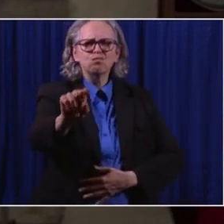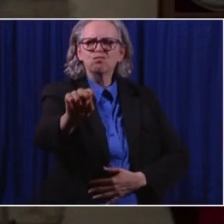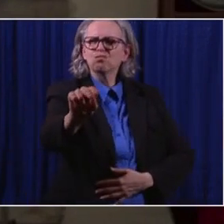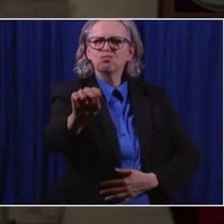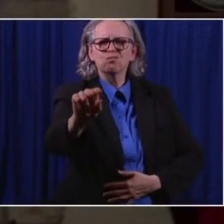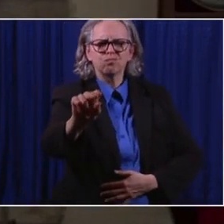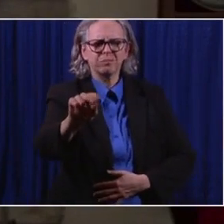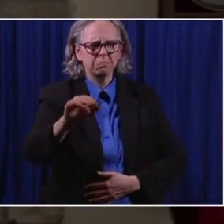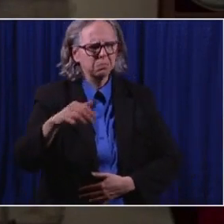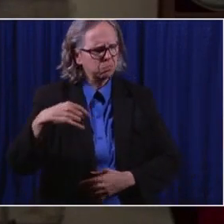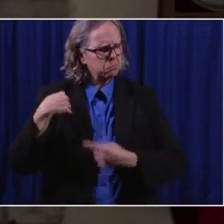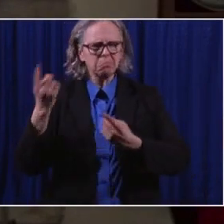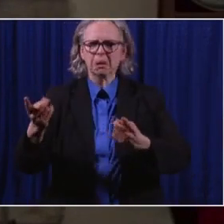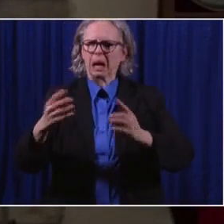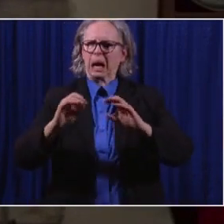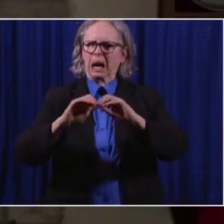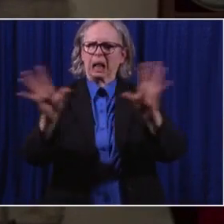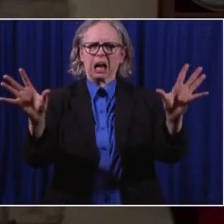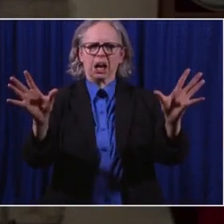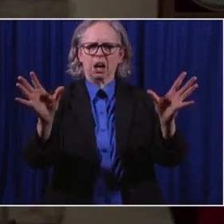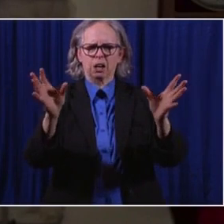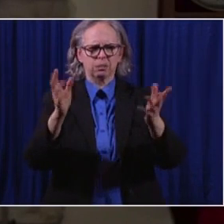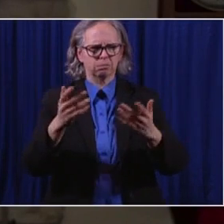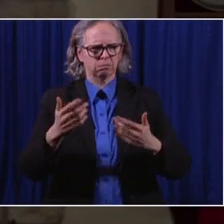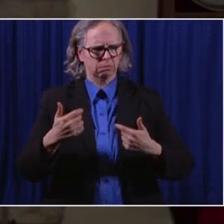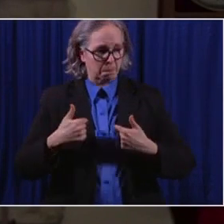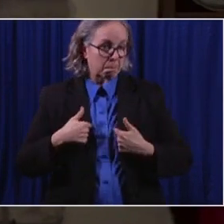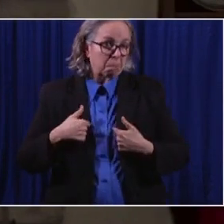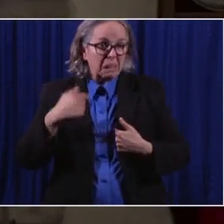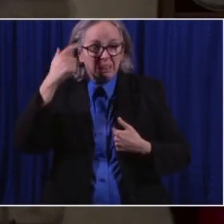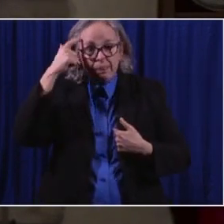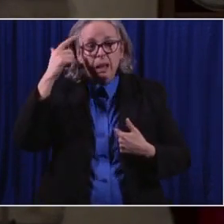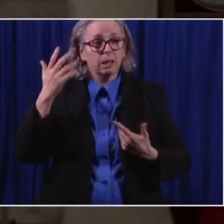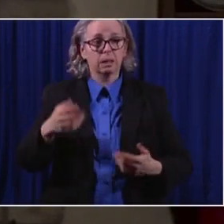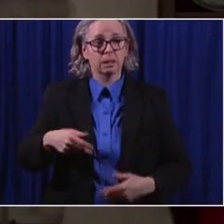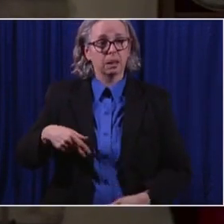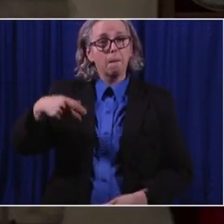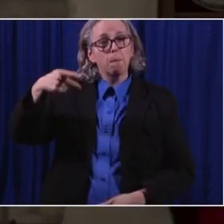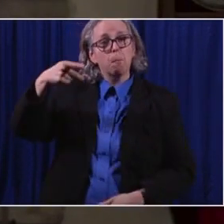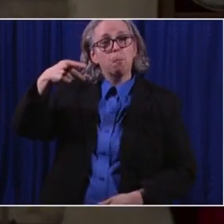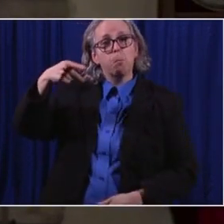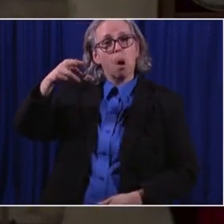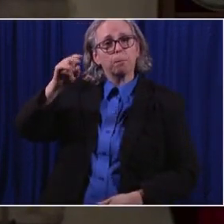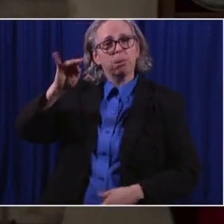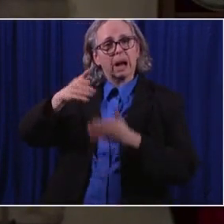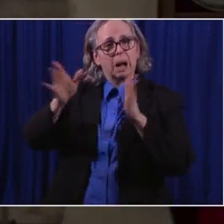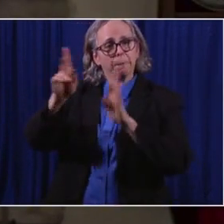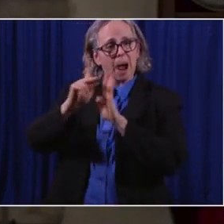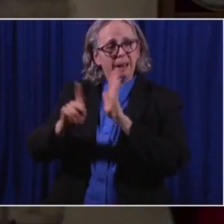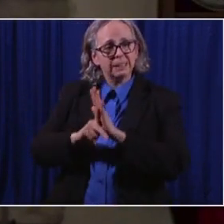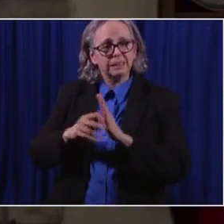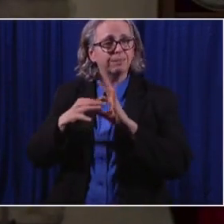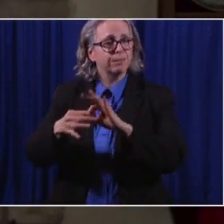what public policy I think should be. I think it's important to keep nuclear energy in the state of Ohio. It's carbon